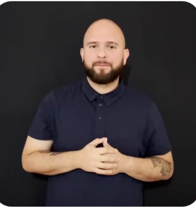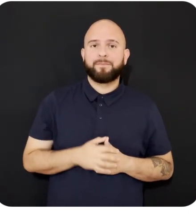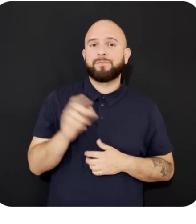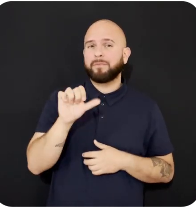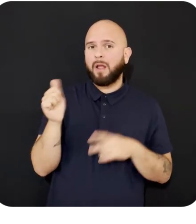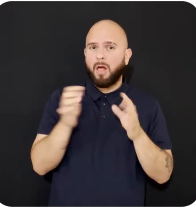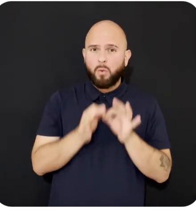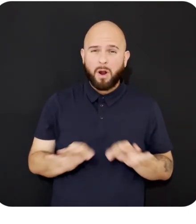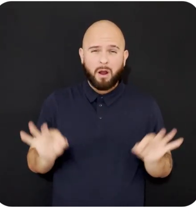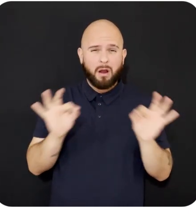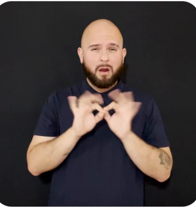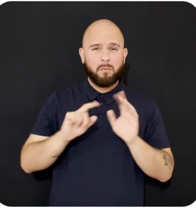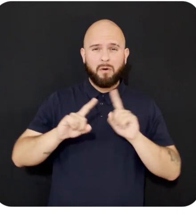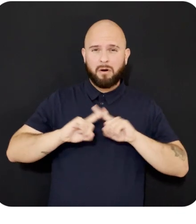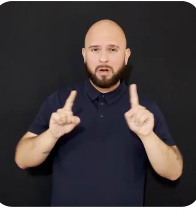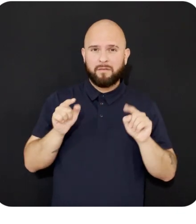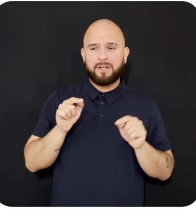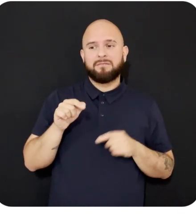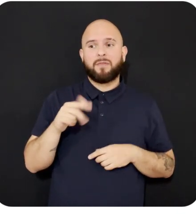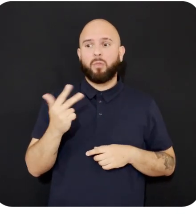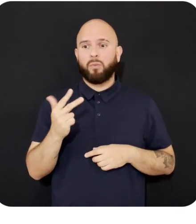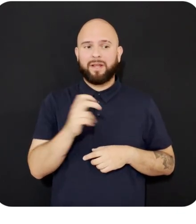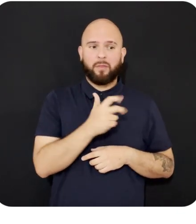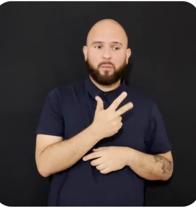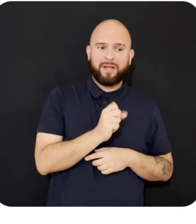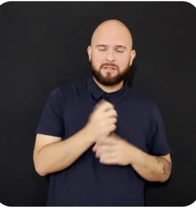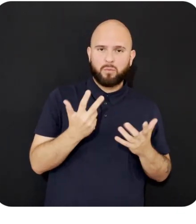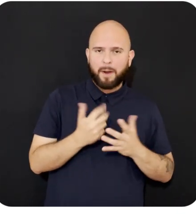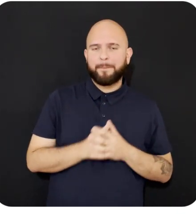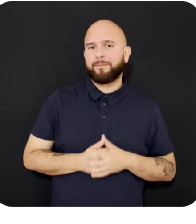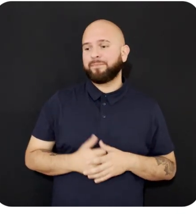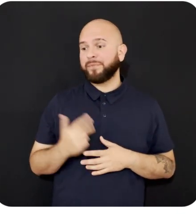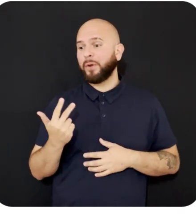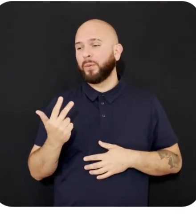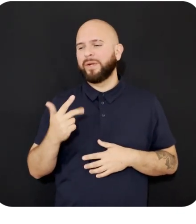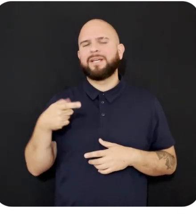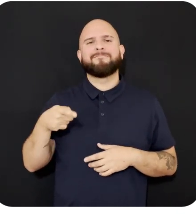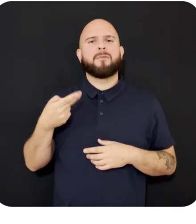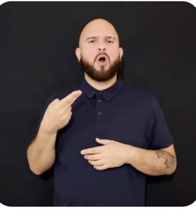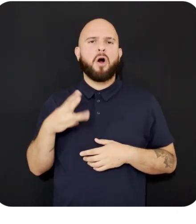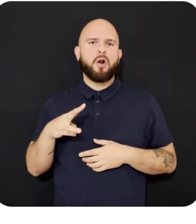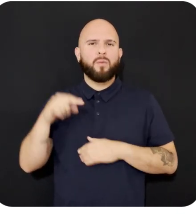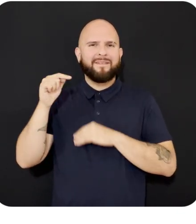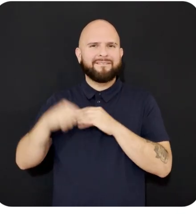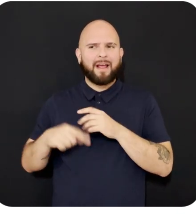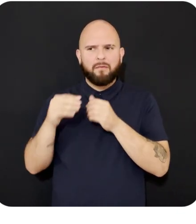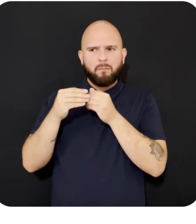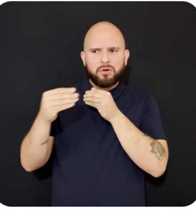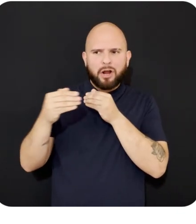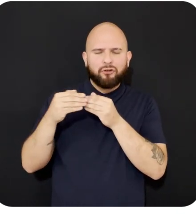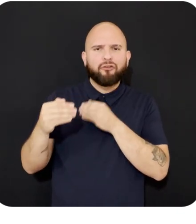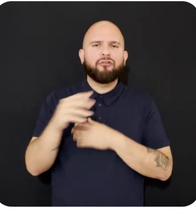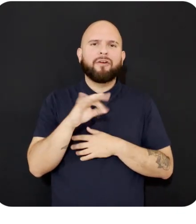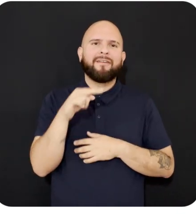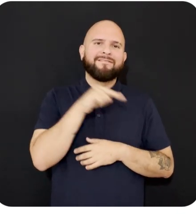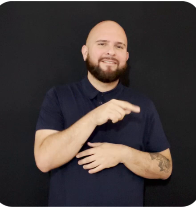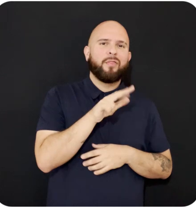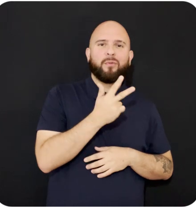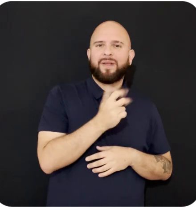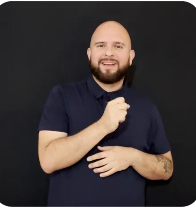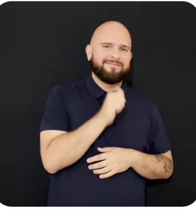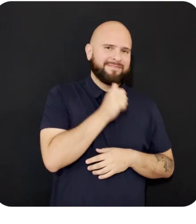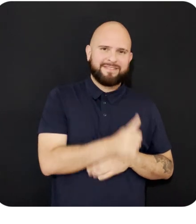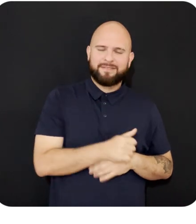One other key difference between the Quest 3 and 3S is that the Quest 3 has a hardware depth projector while the Quest 3S does